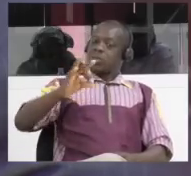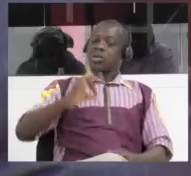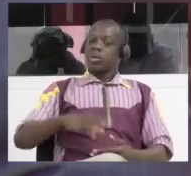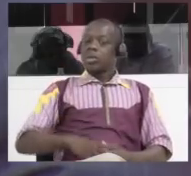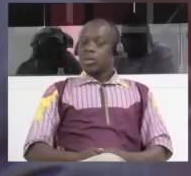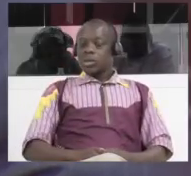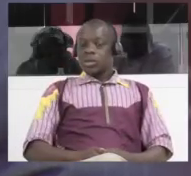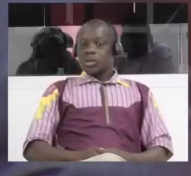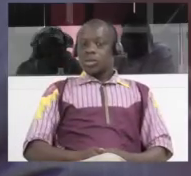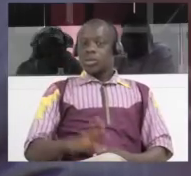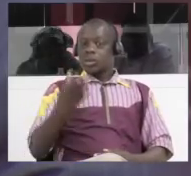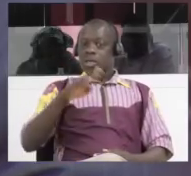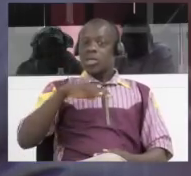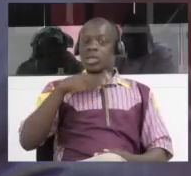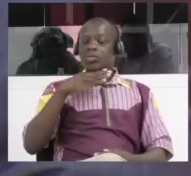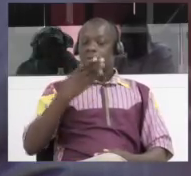Was it adequate?